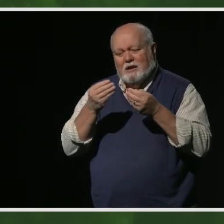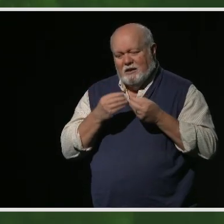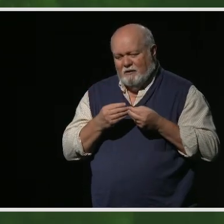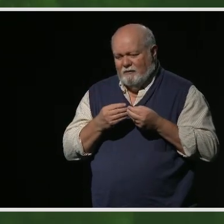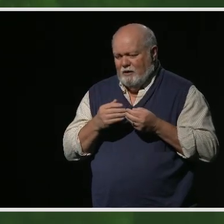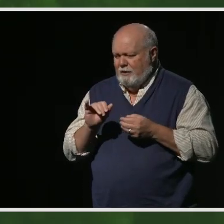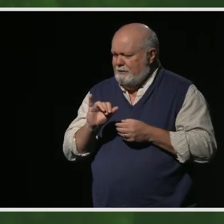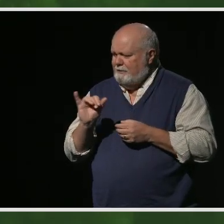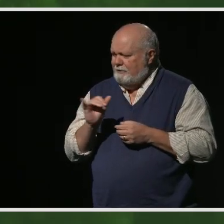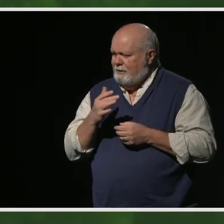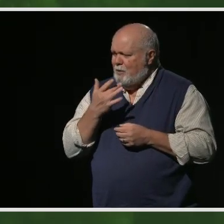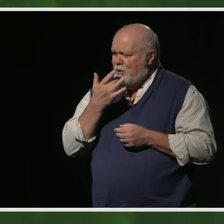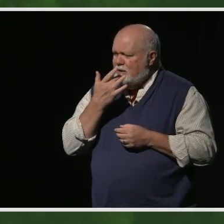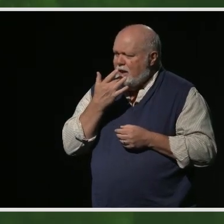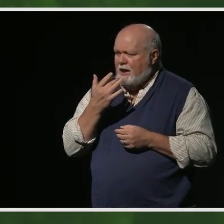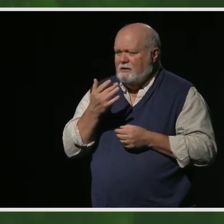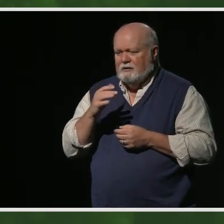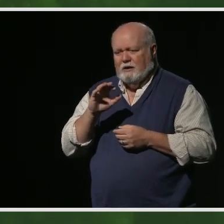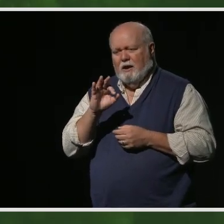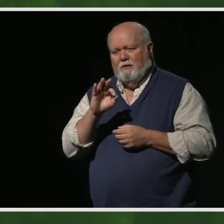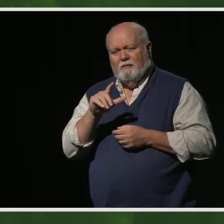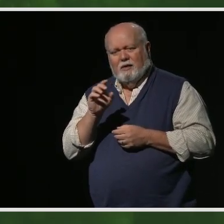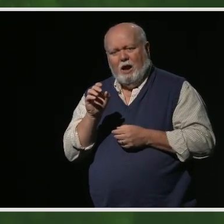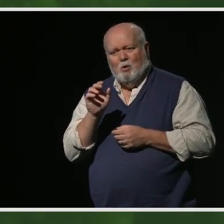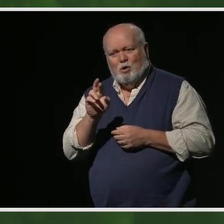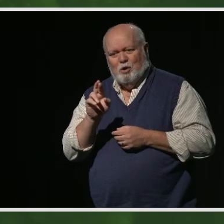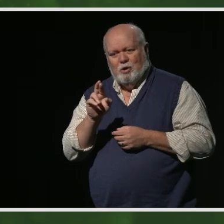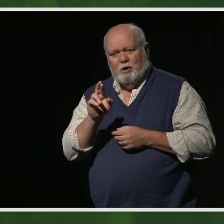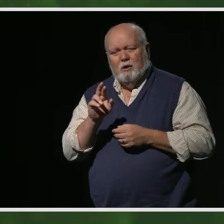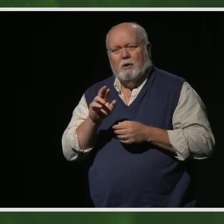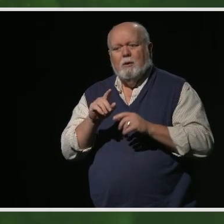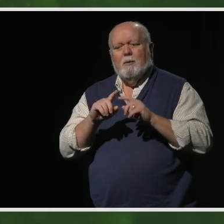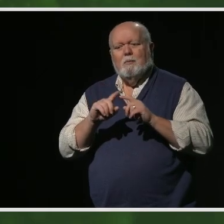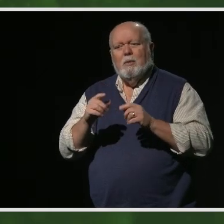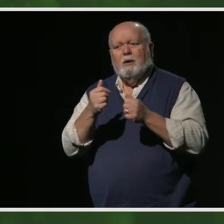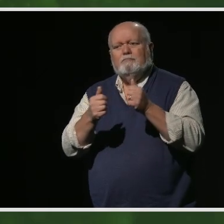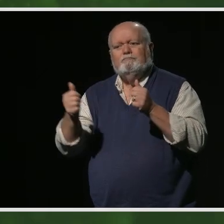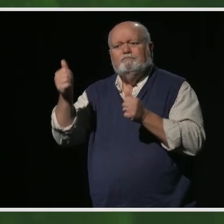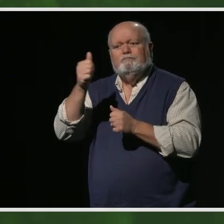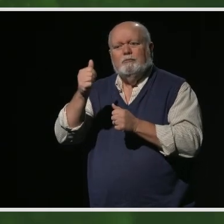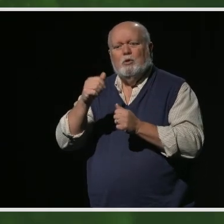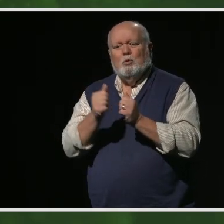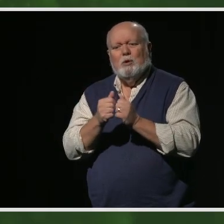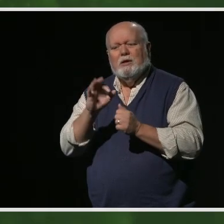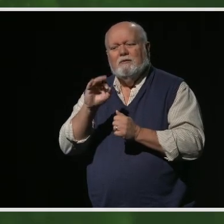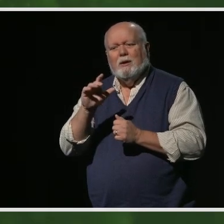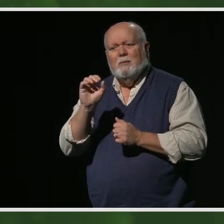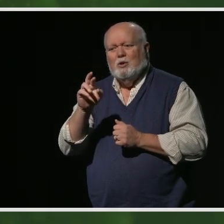regular flours, becoming us a superior alternative.